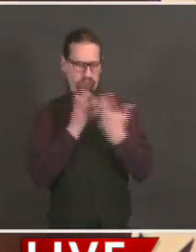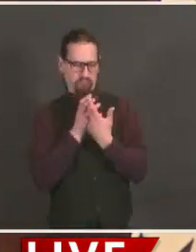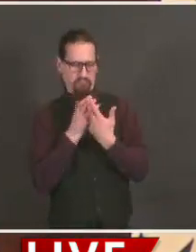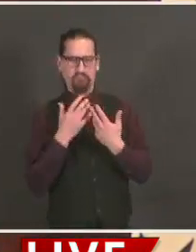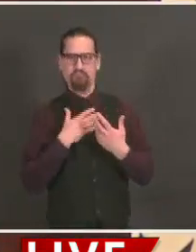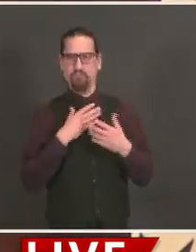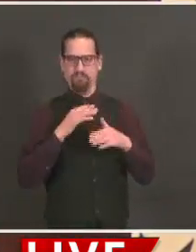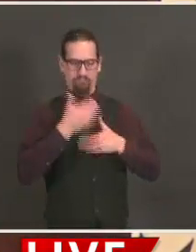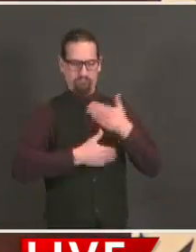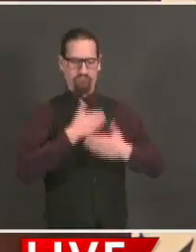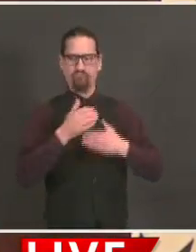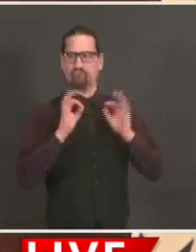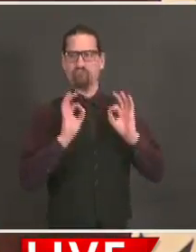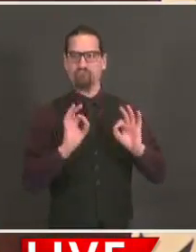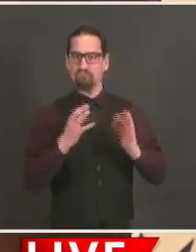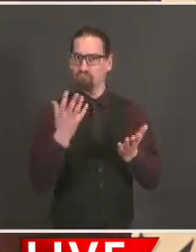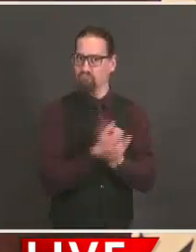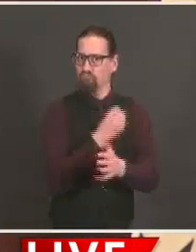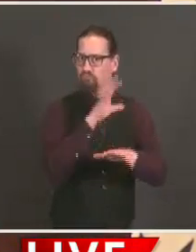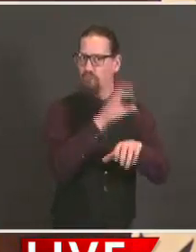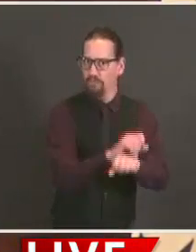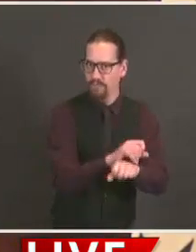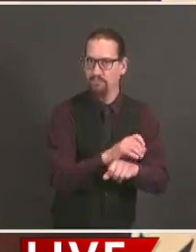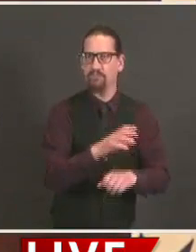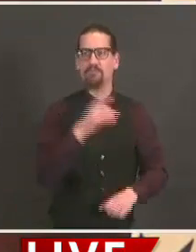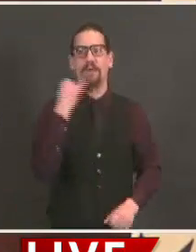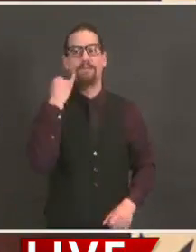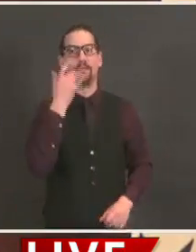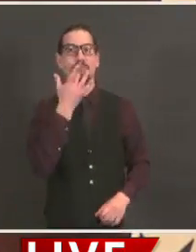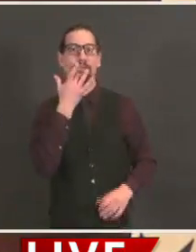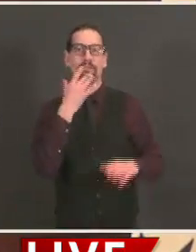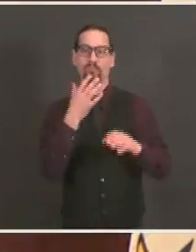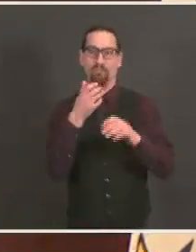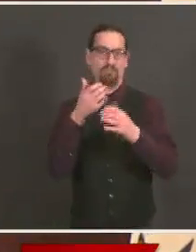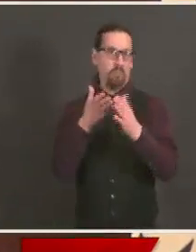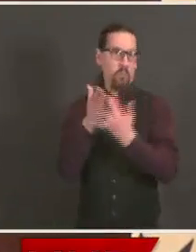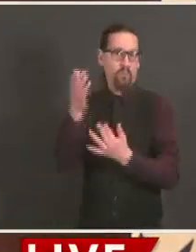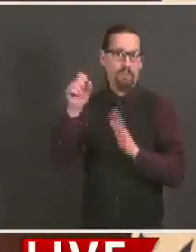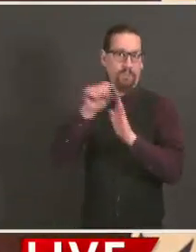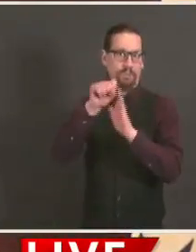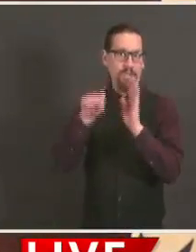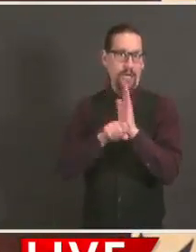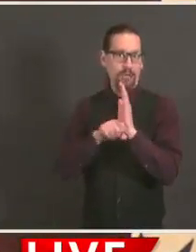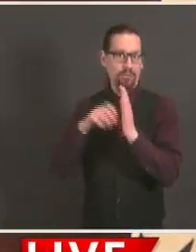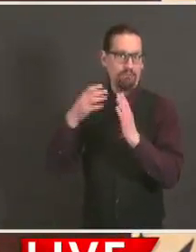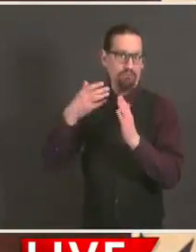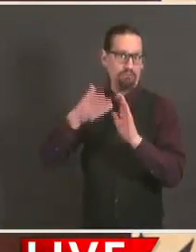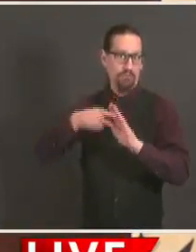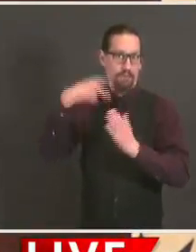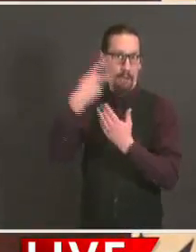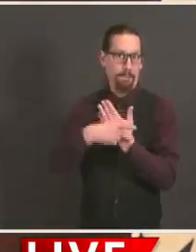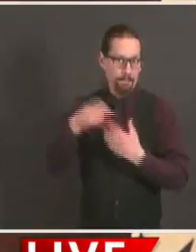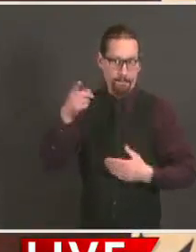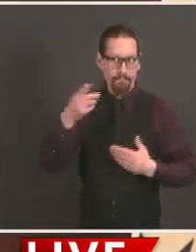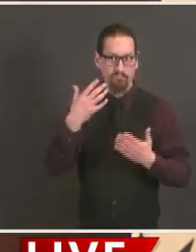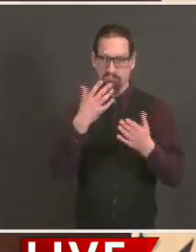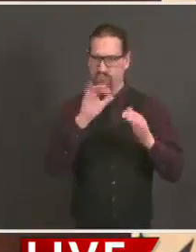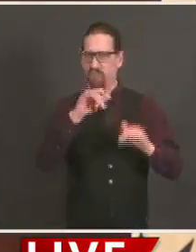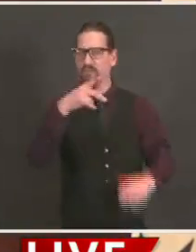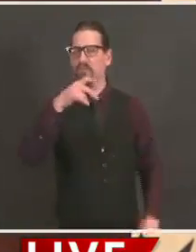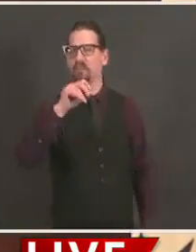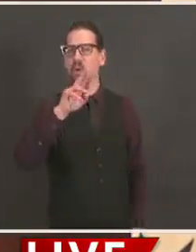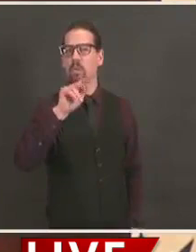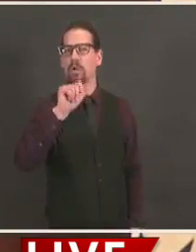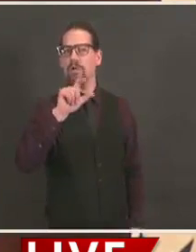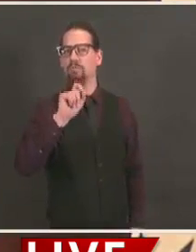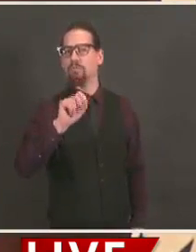if you want to get a test through the state's testing program, there's a centralized place where you can register online. If you don't want to go